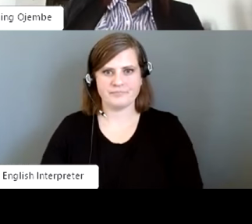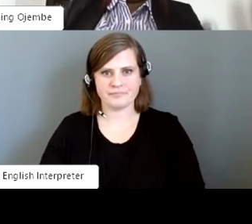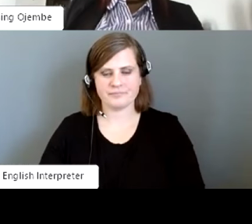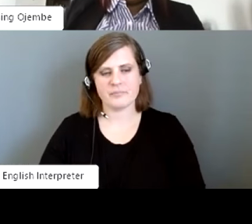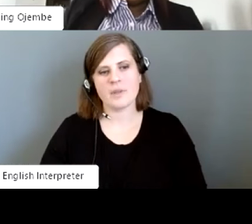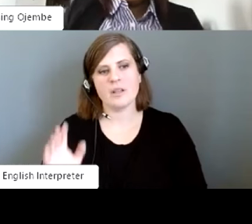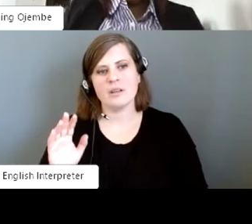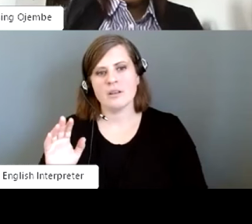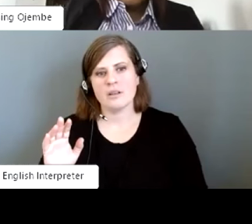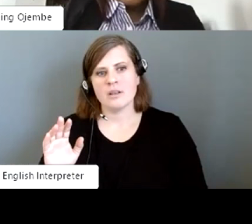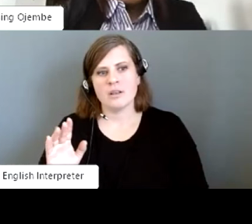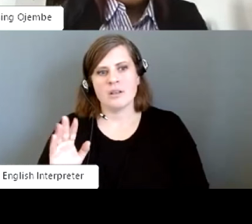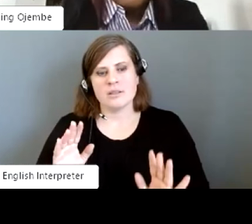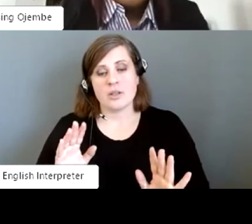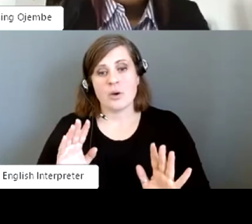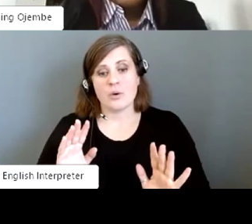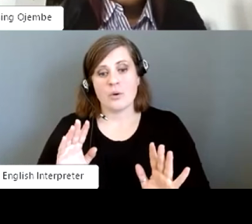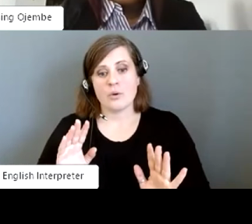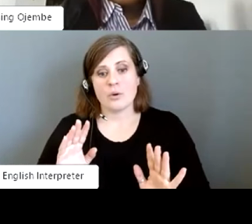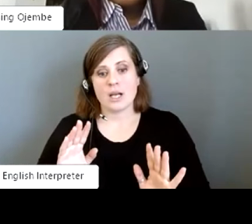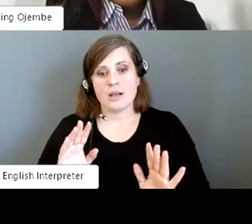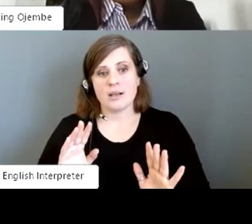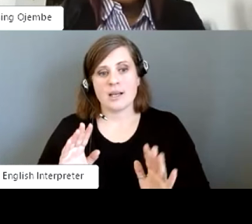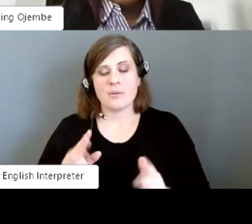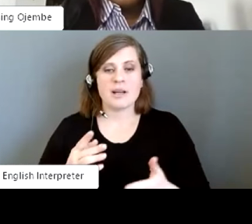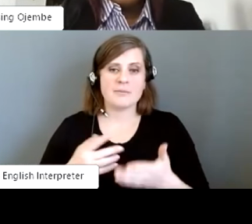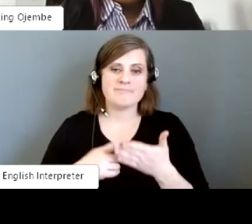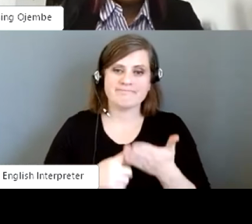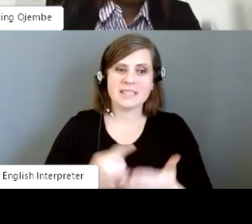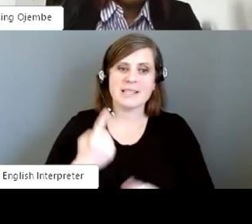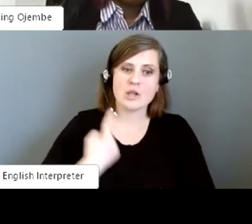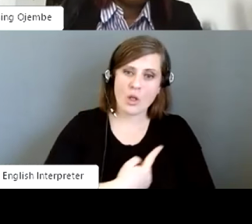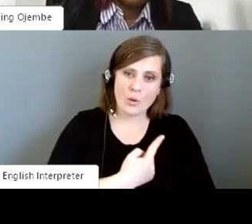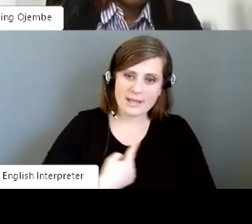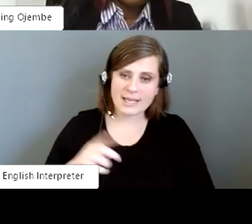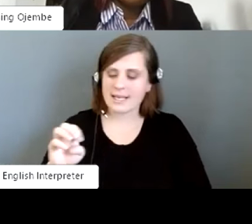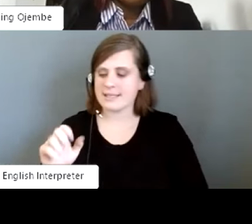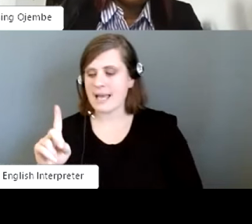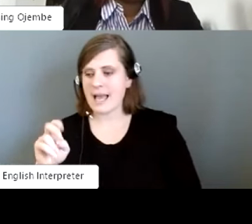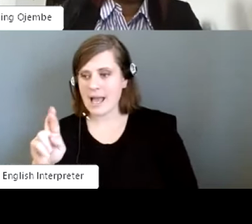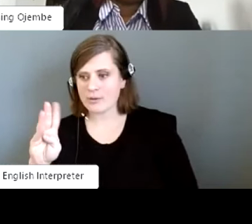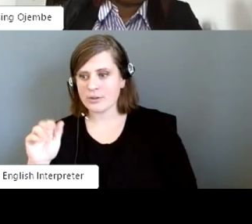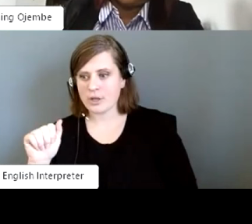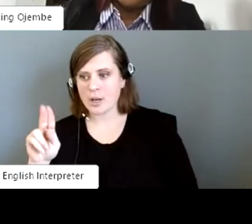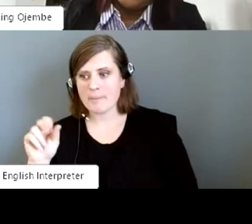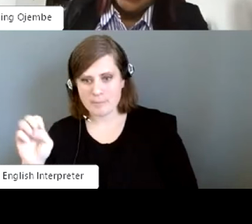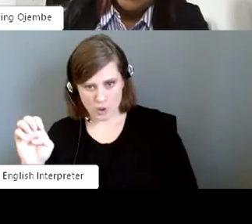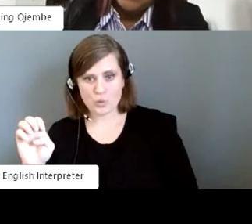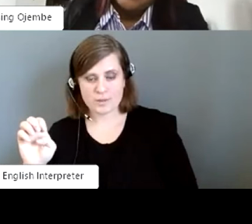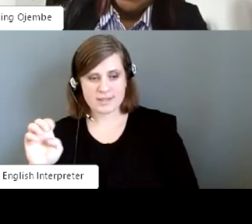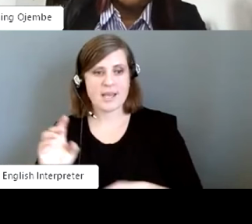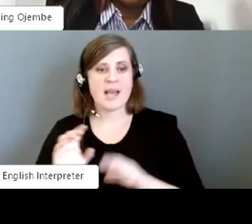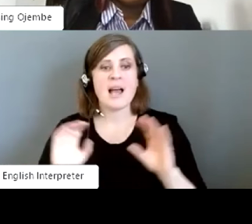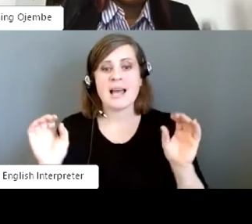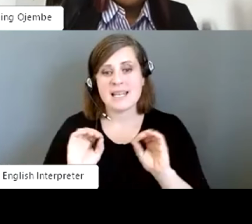So I'm going to start talking about loneliness and elder abuse. As Michael pointed out, none of our research focuses on